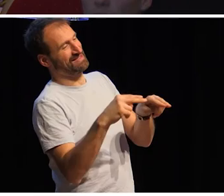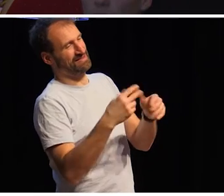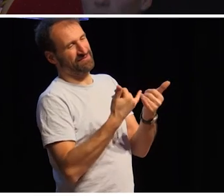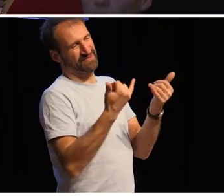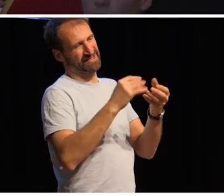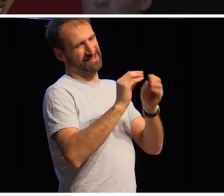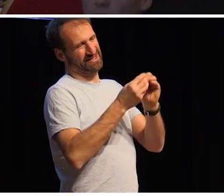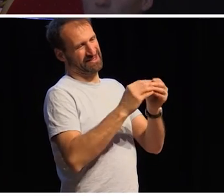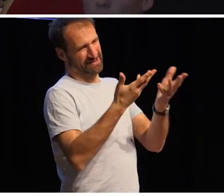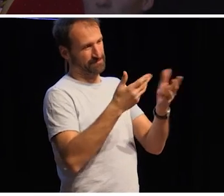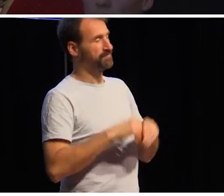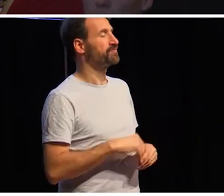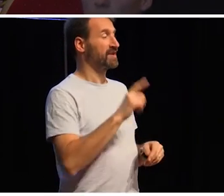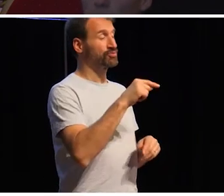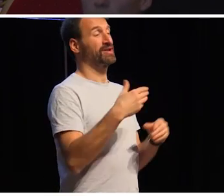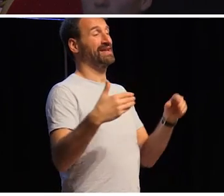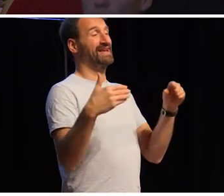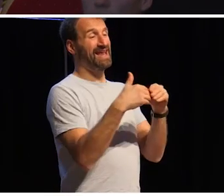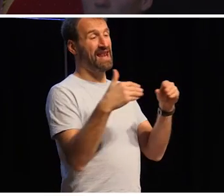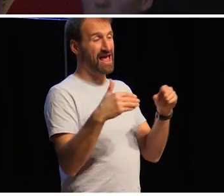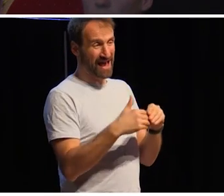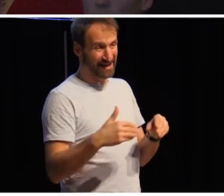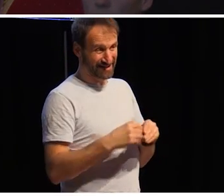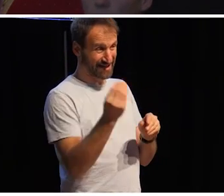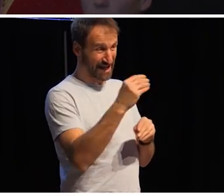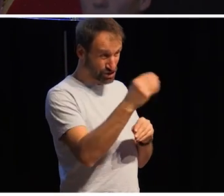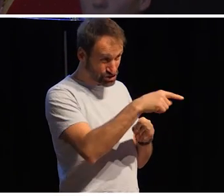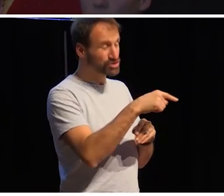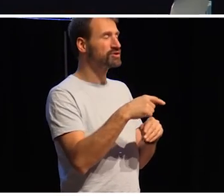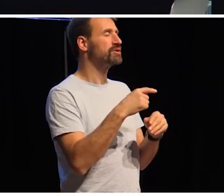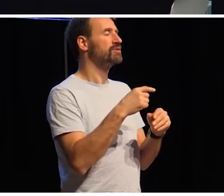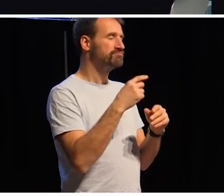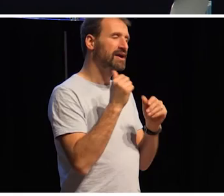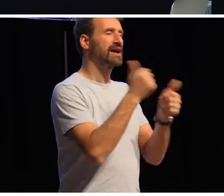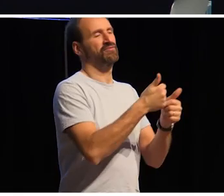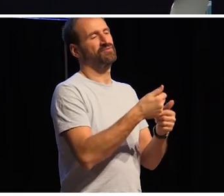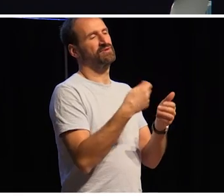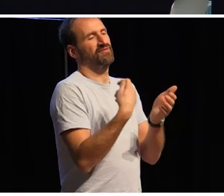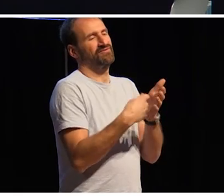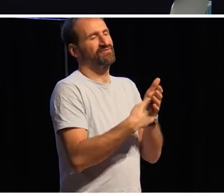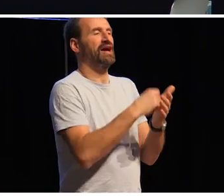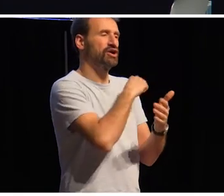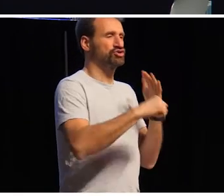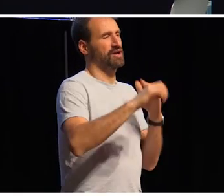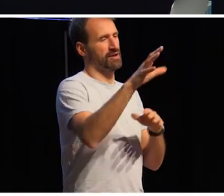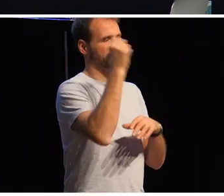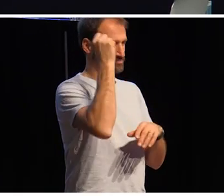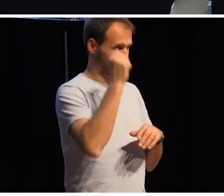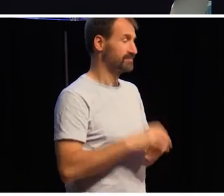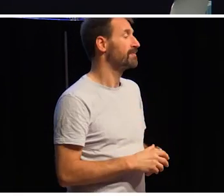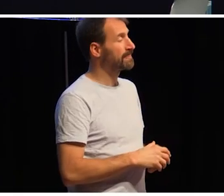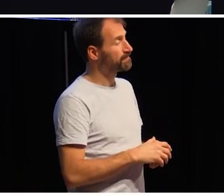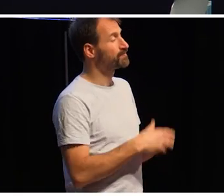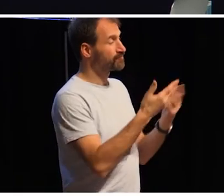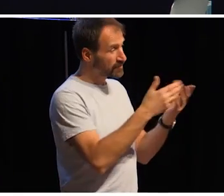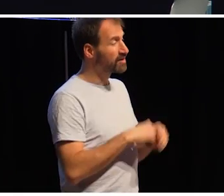caches where to get the value faster. So since you do property accesses all the time, when you